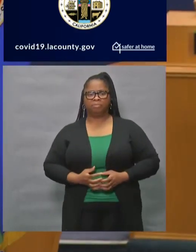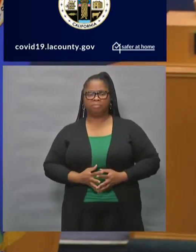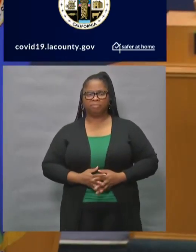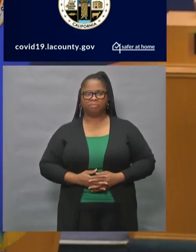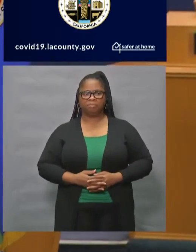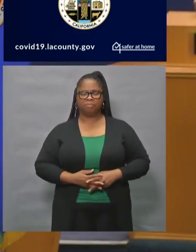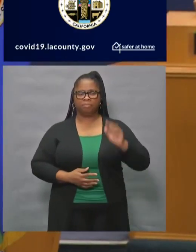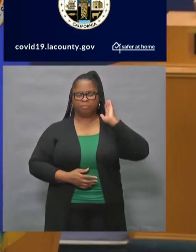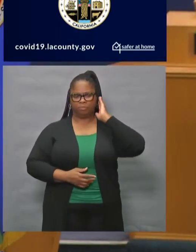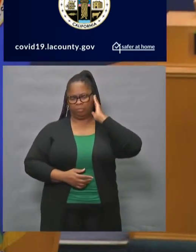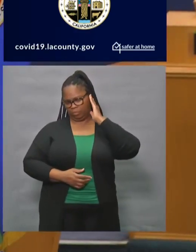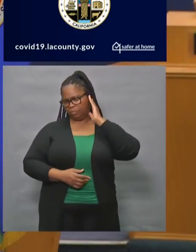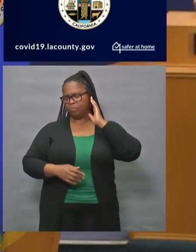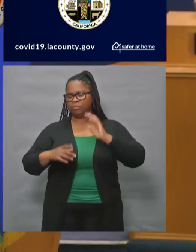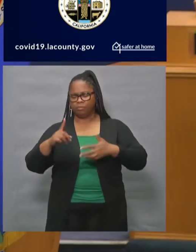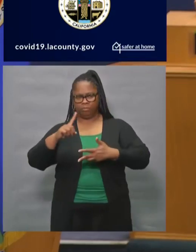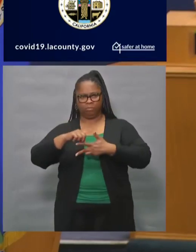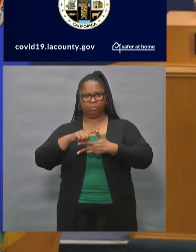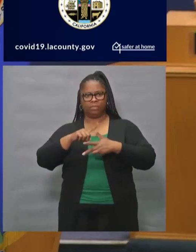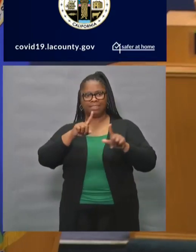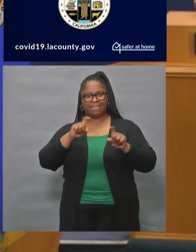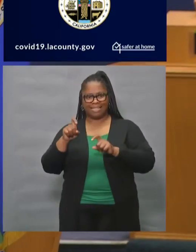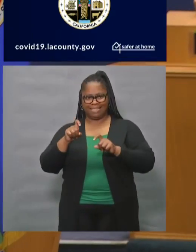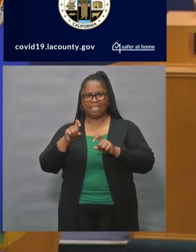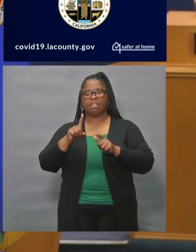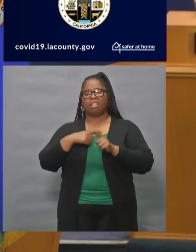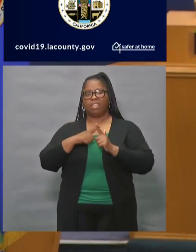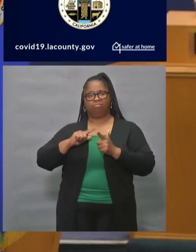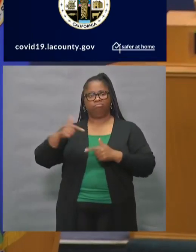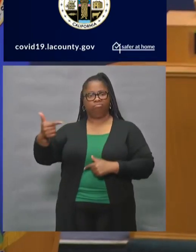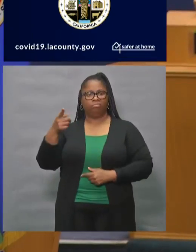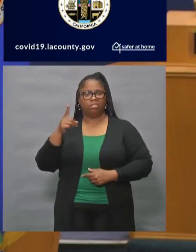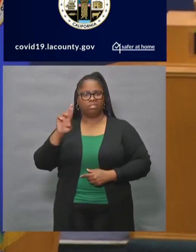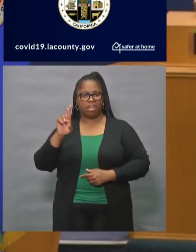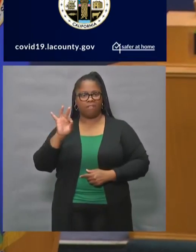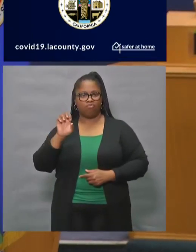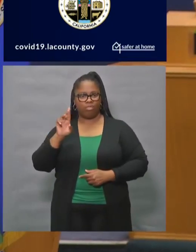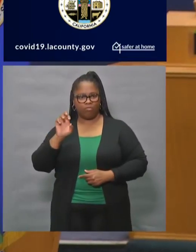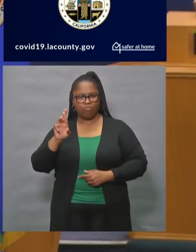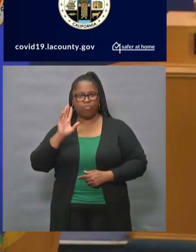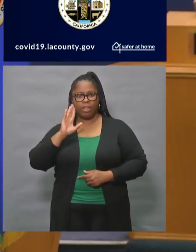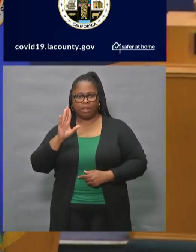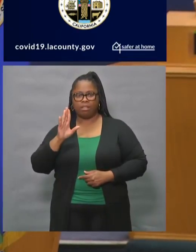Hi, I'll take the first part of your question about testing, and then I'll turn it over to Dr. Ferrer for the second part.